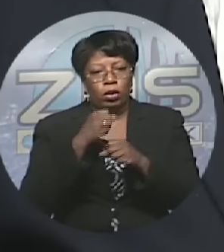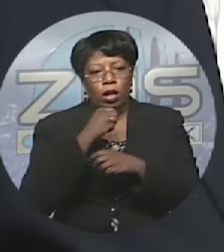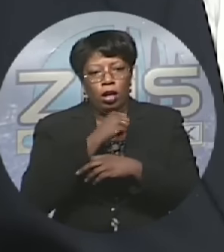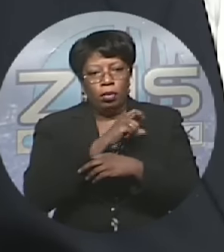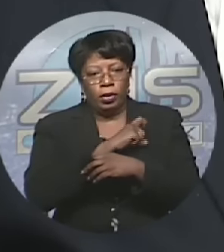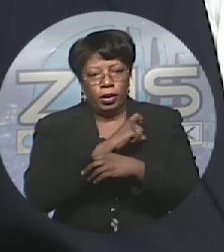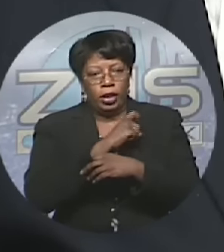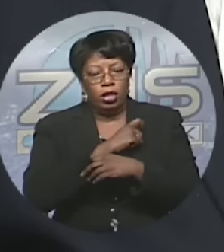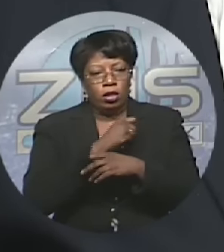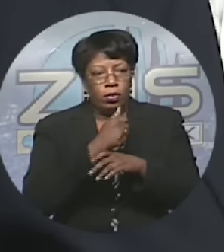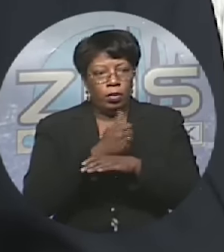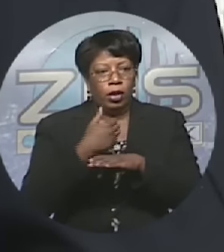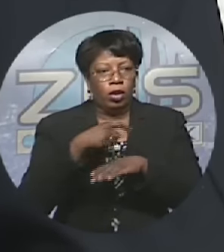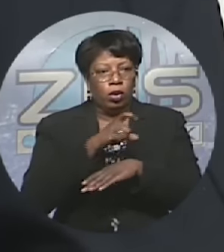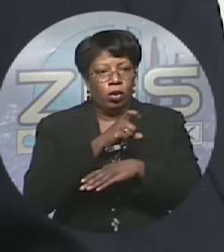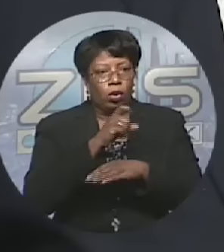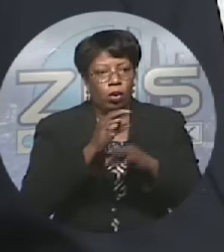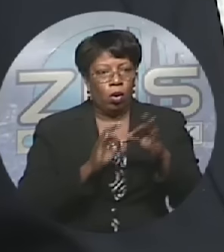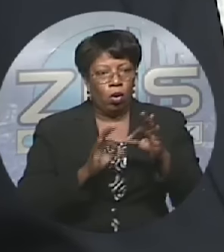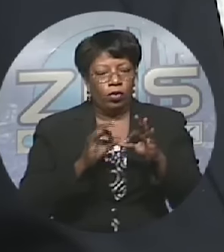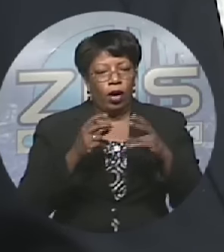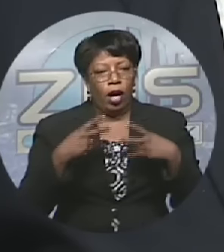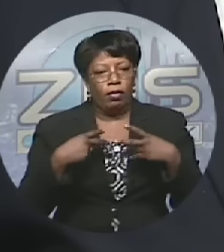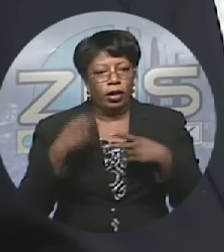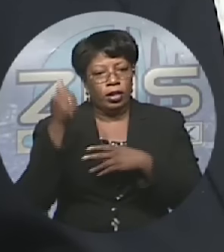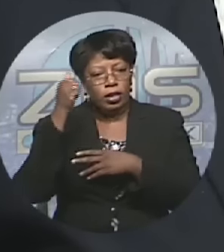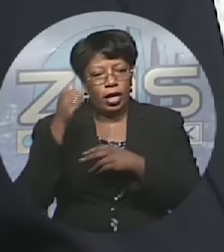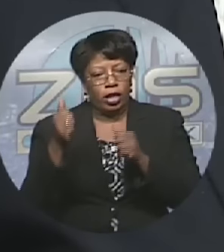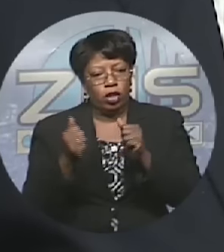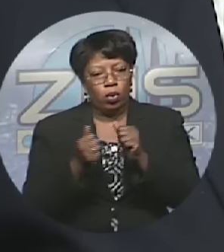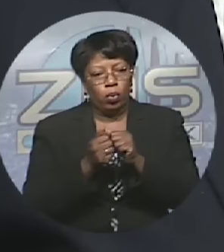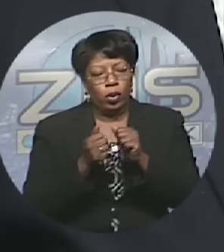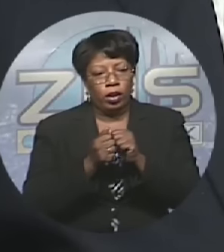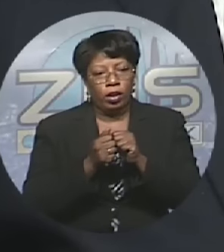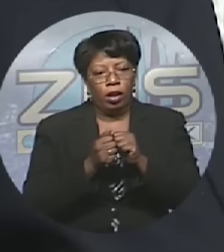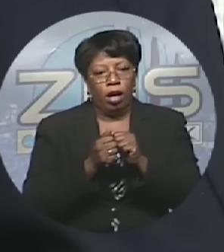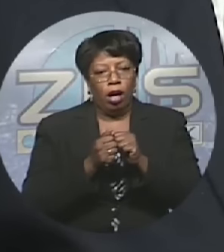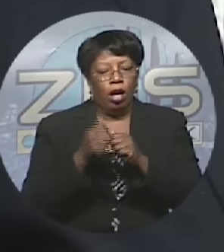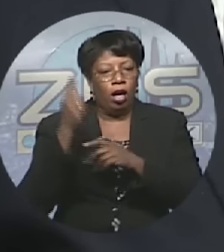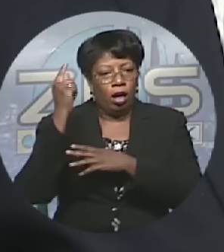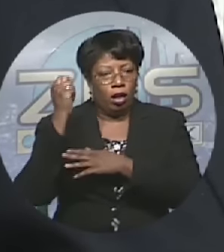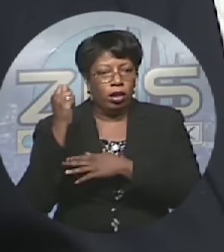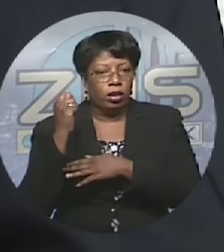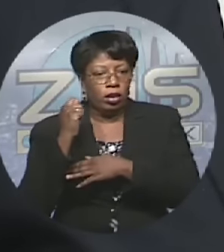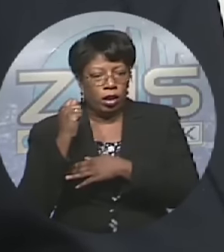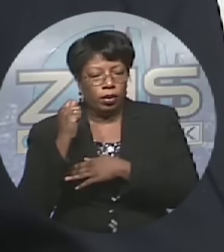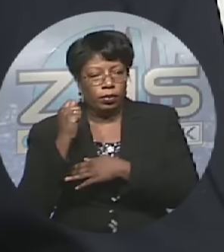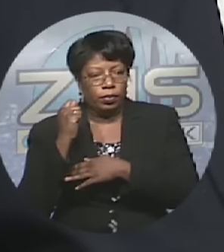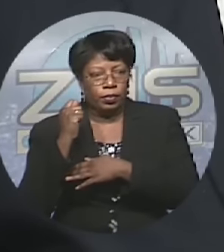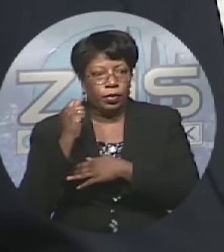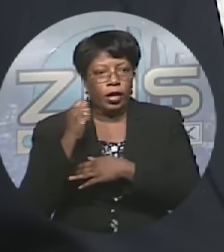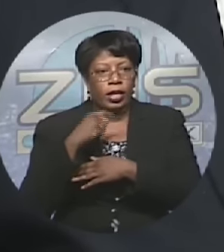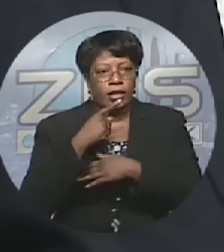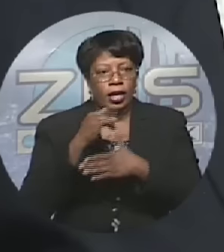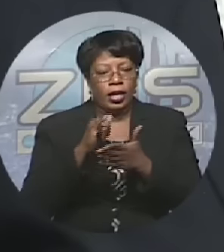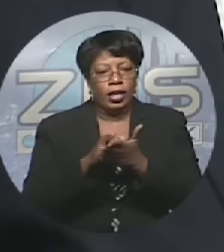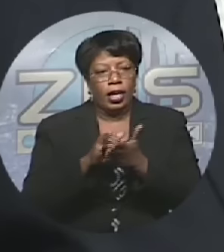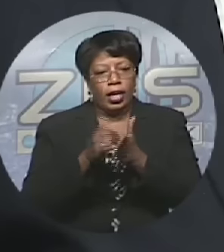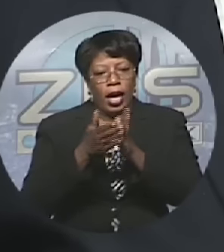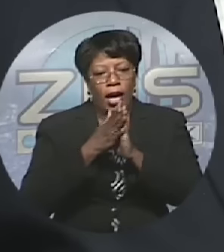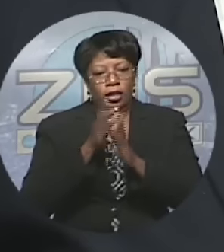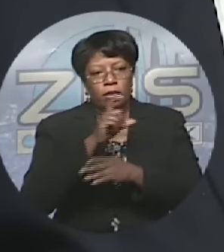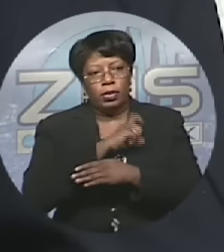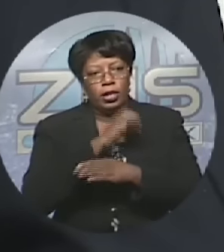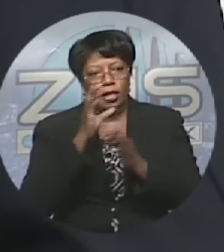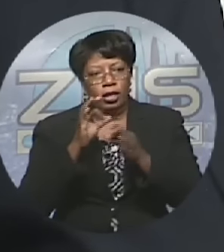Joanne Ferguson Pratt this afternoon for having unlawful sex with a minor between February and March of this year. In court, Ferguson Pratt asked the